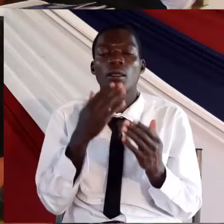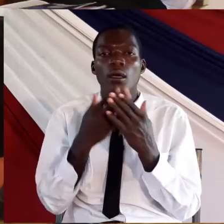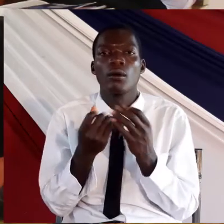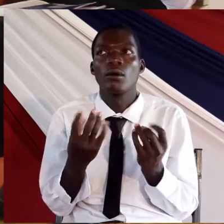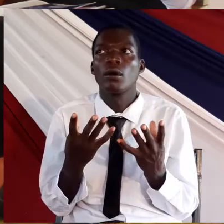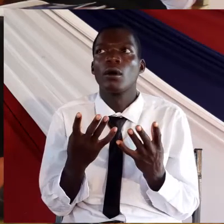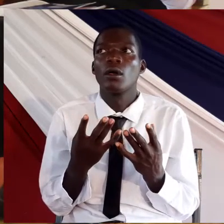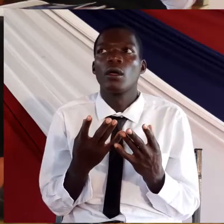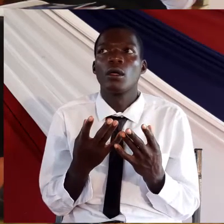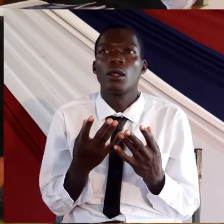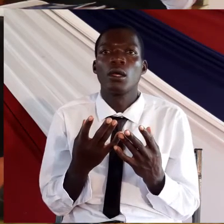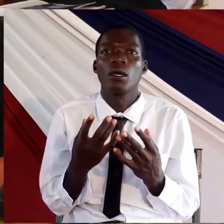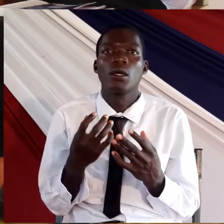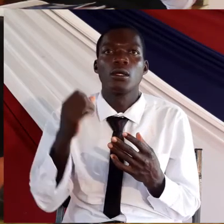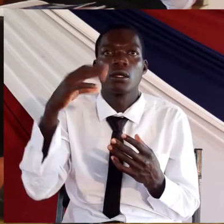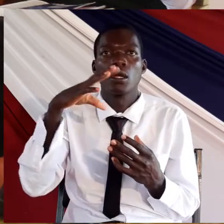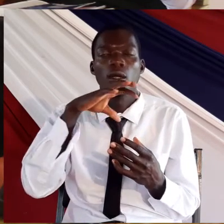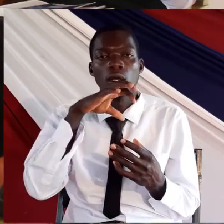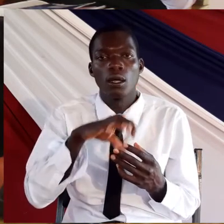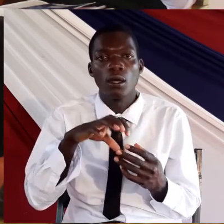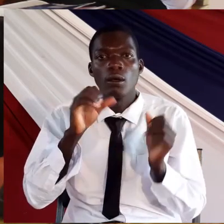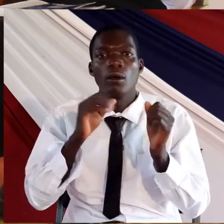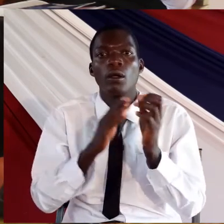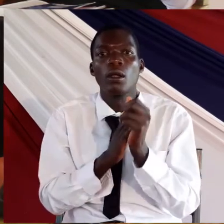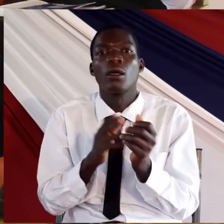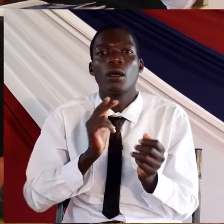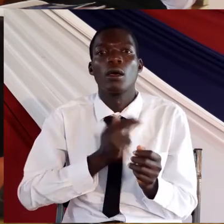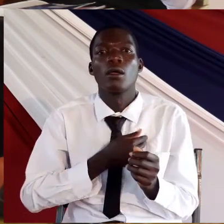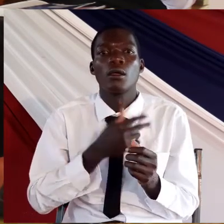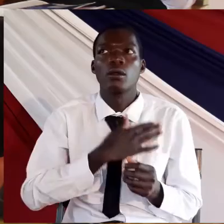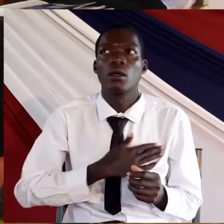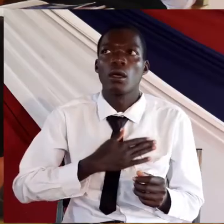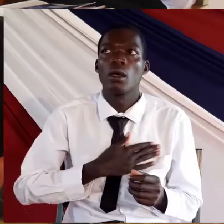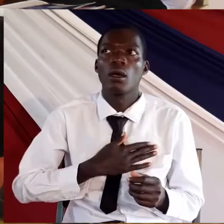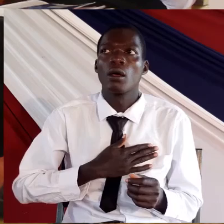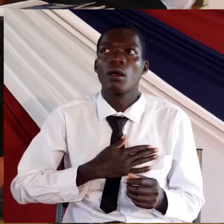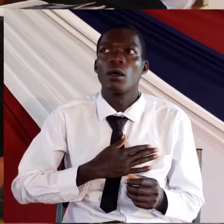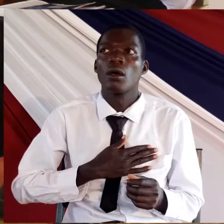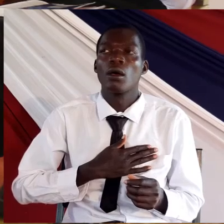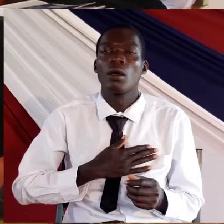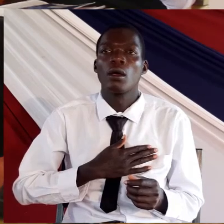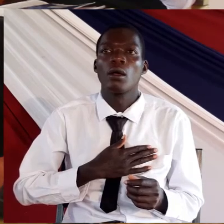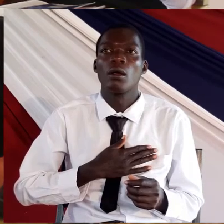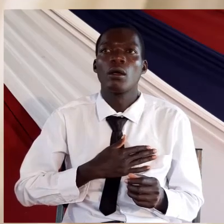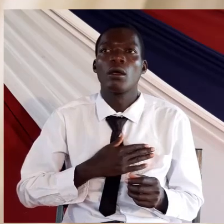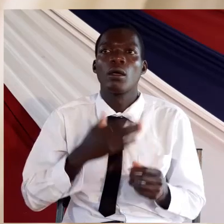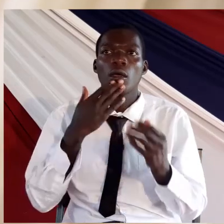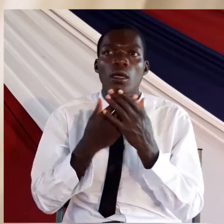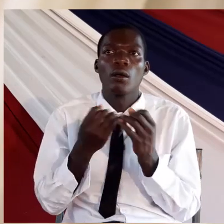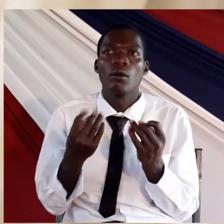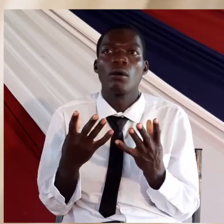you. Science should lead us to God. Amen. Any science that disputes God, we should rethink